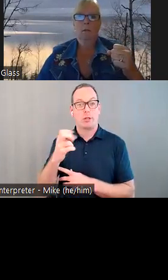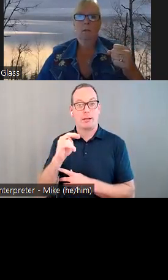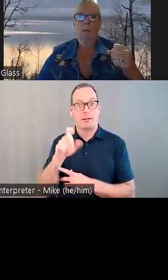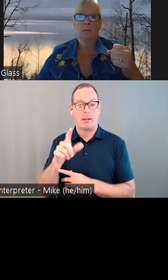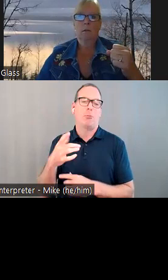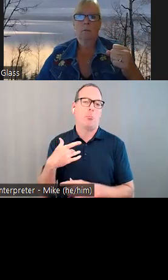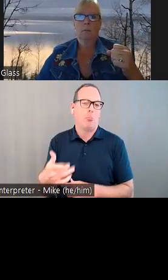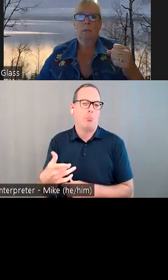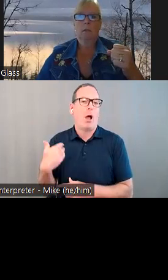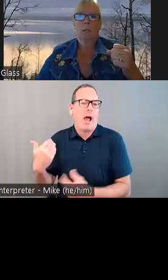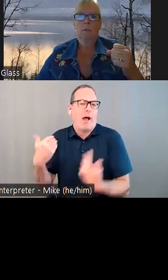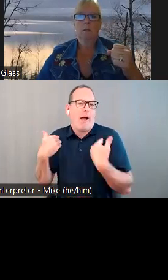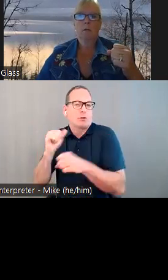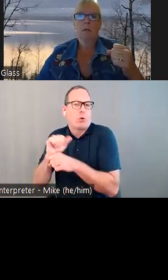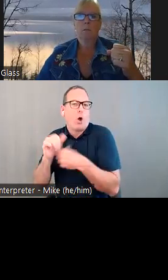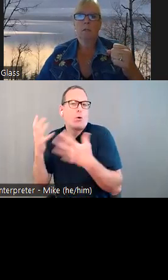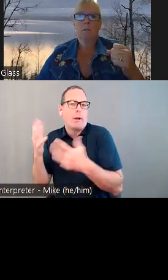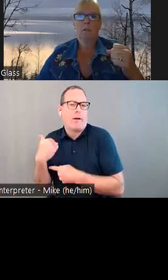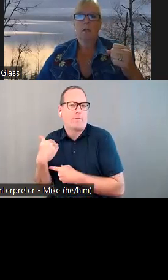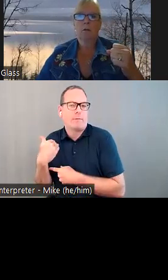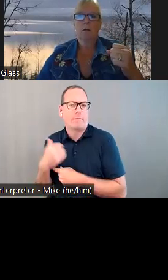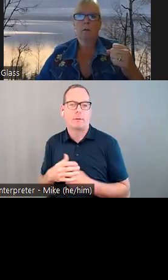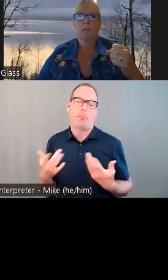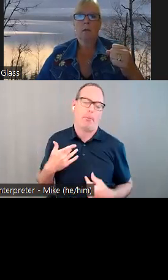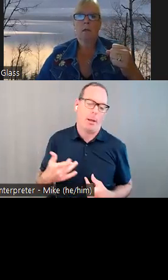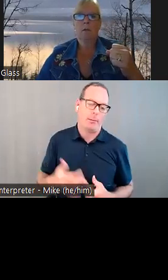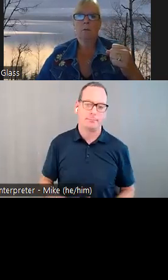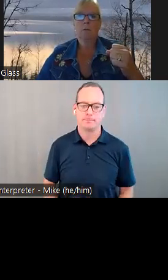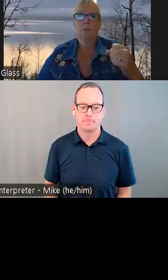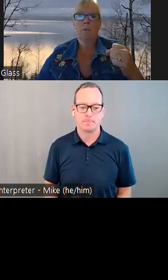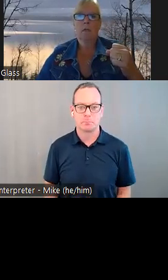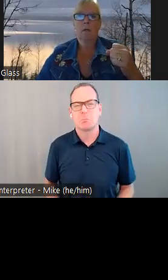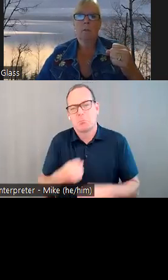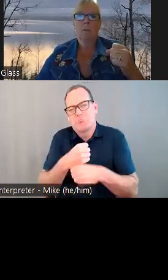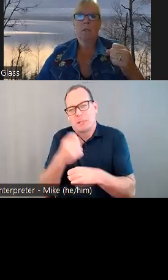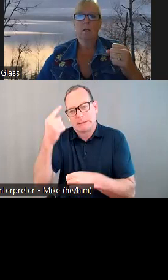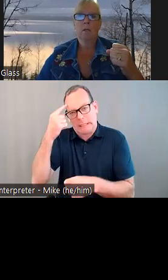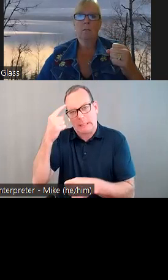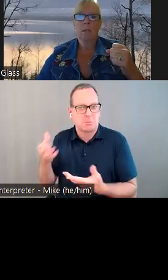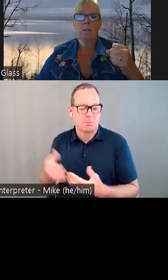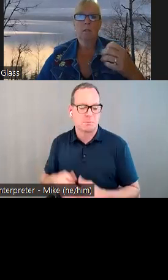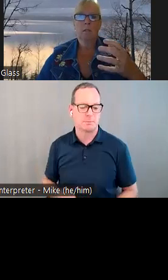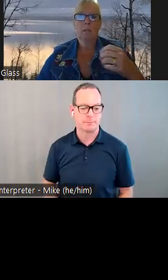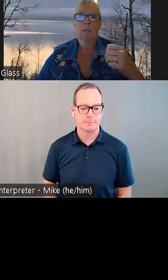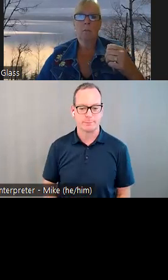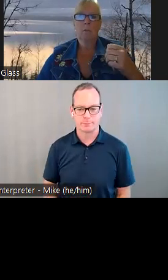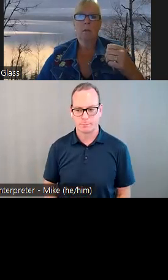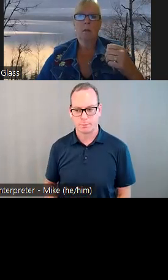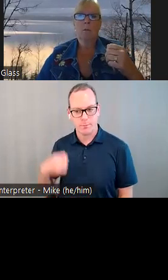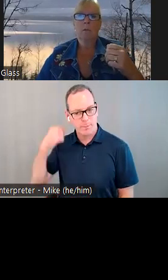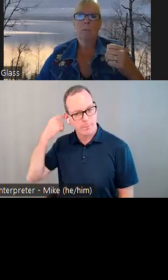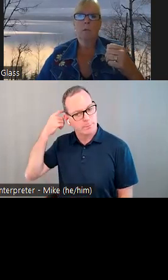Okay, just give me, yes, no income is an interesting category. And no source of income would tend to be, just as an